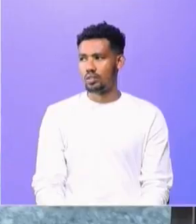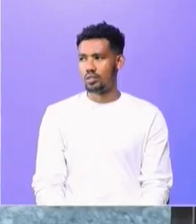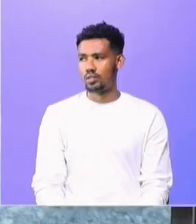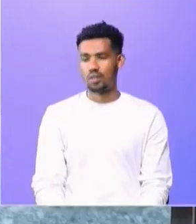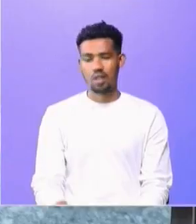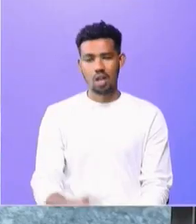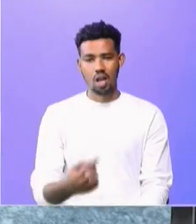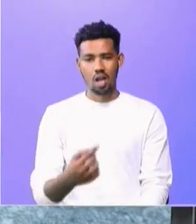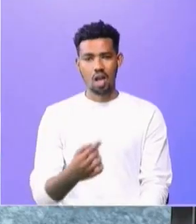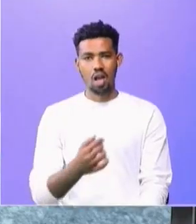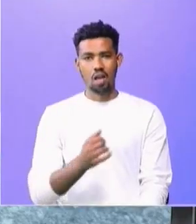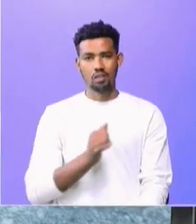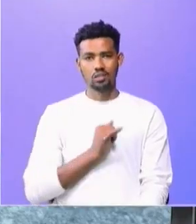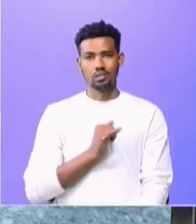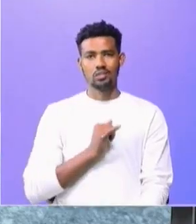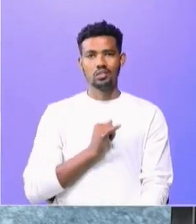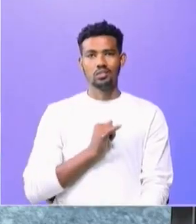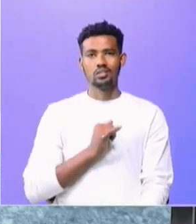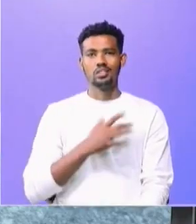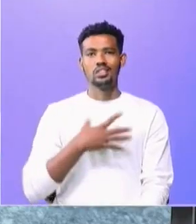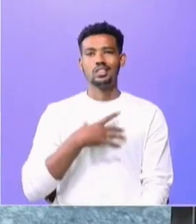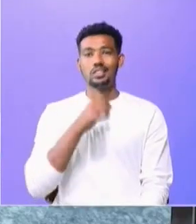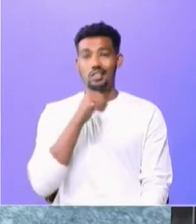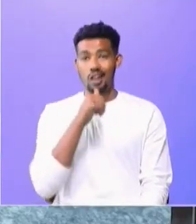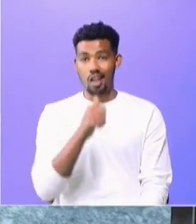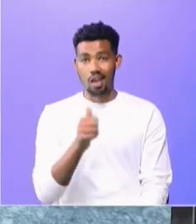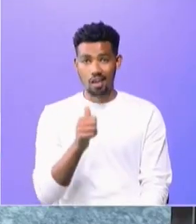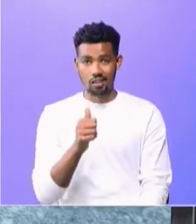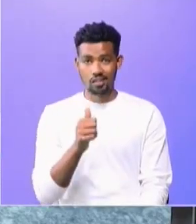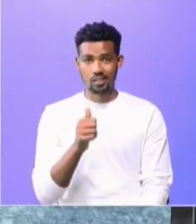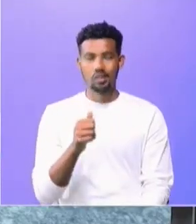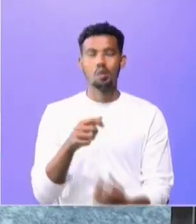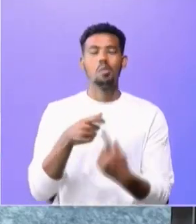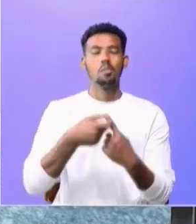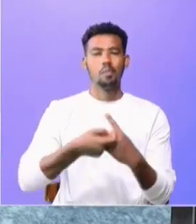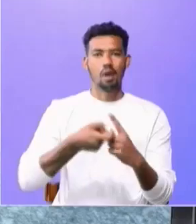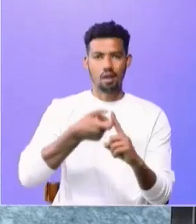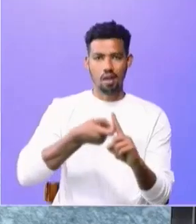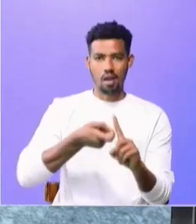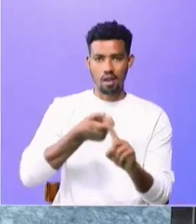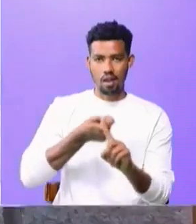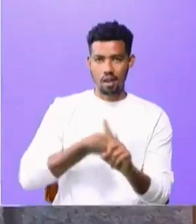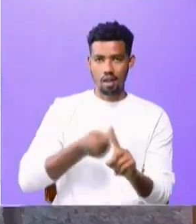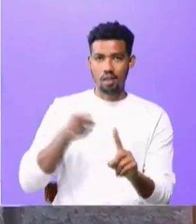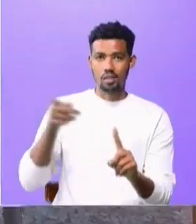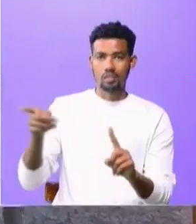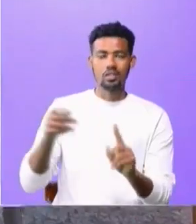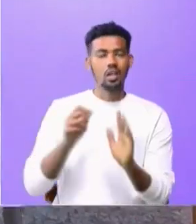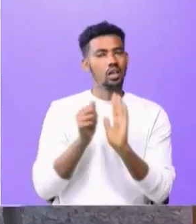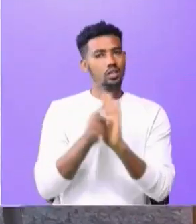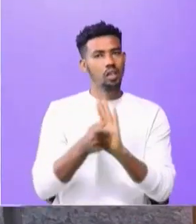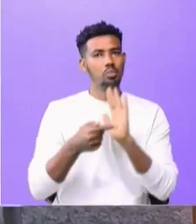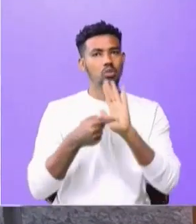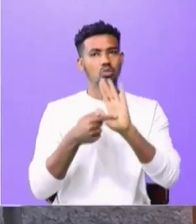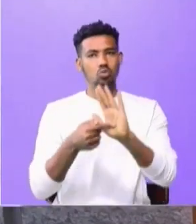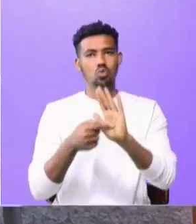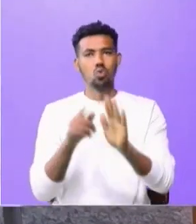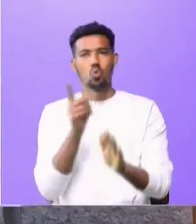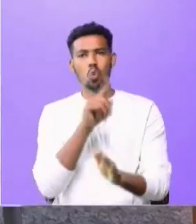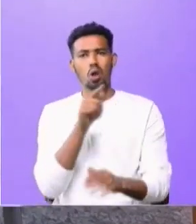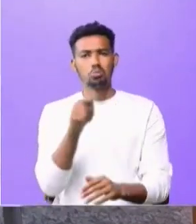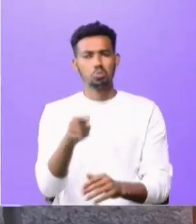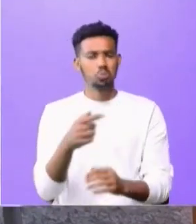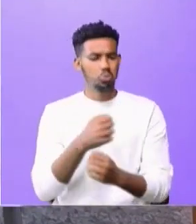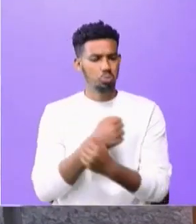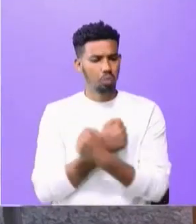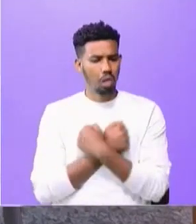I dislike banana. Students, here are examples that to show what you like